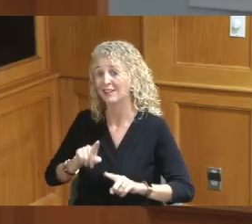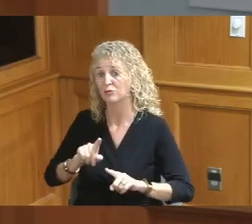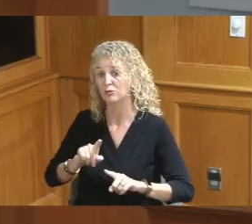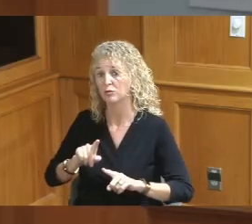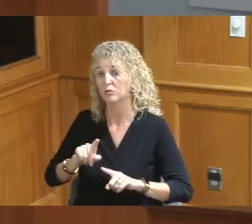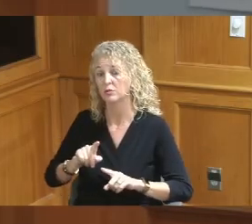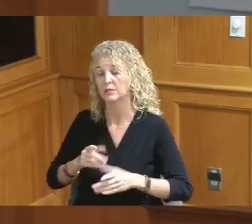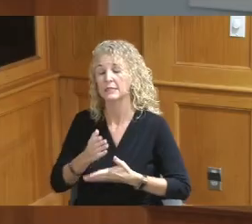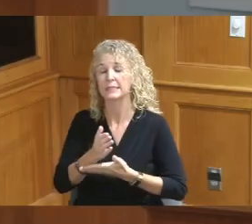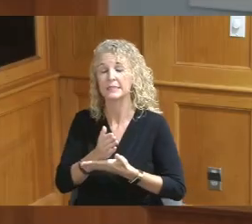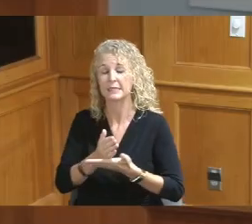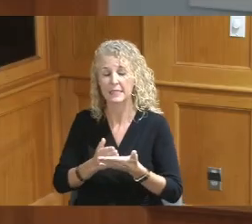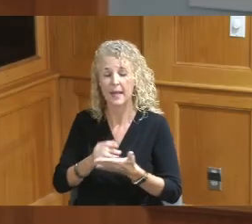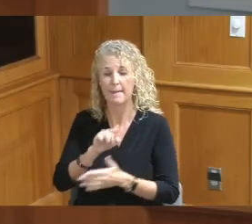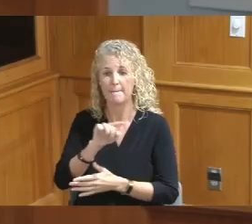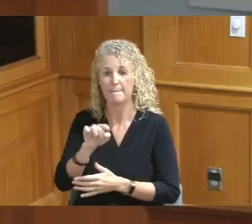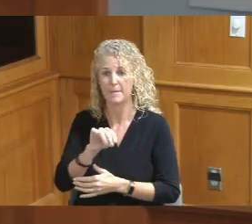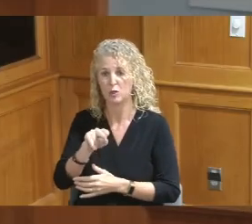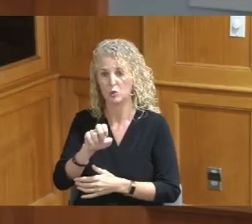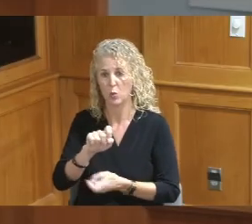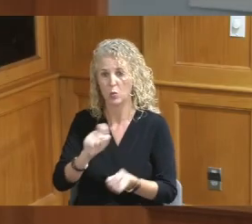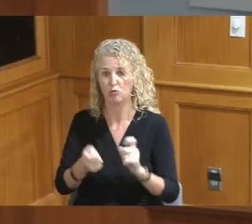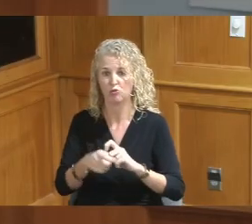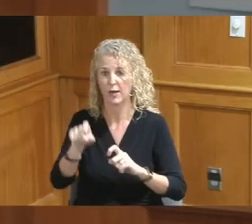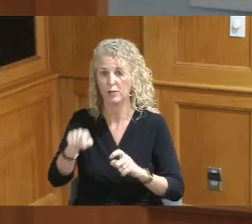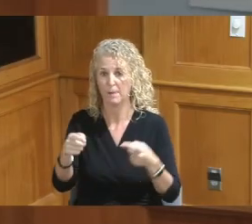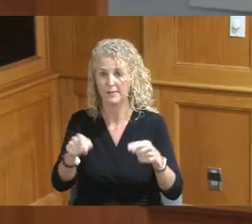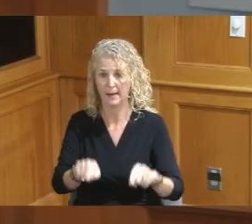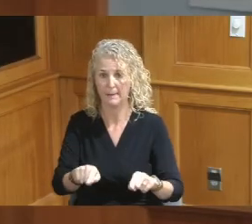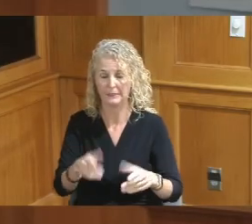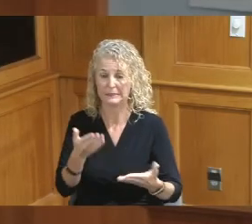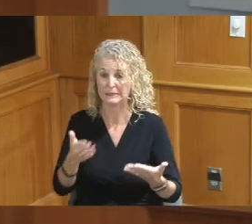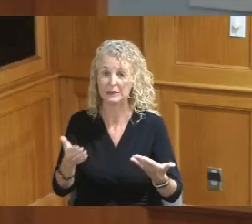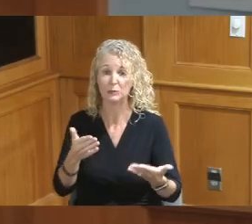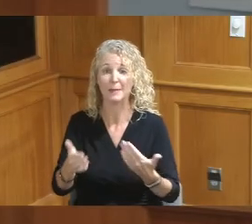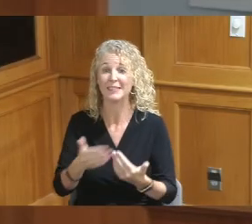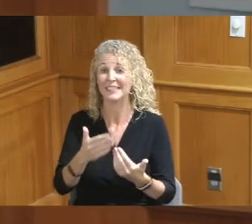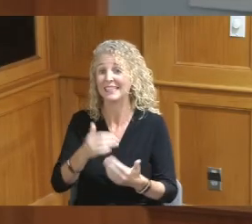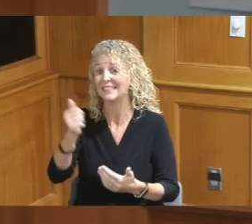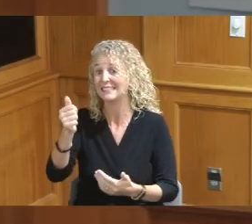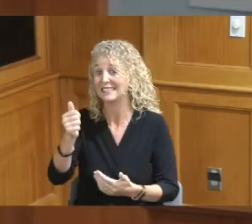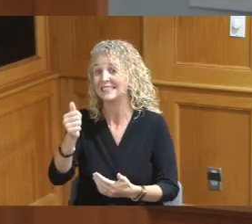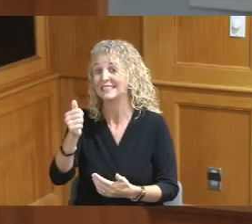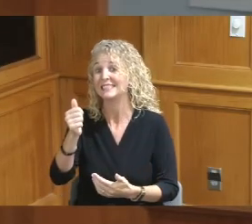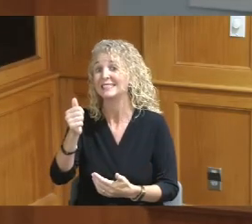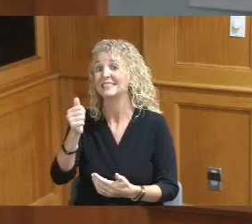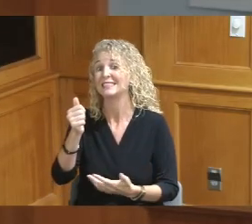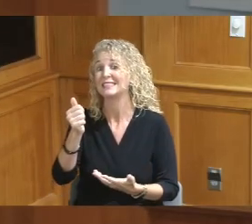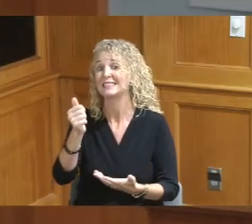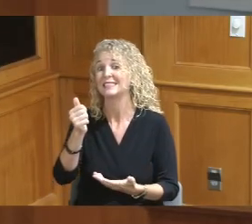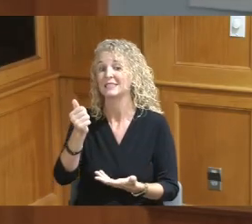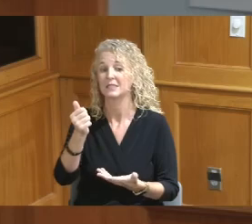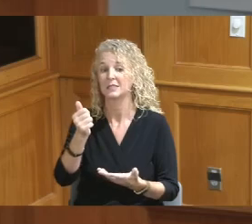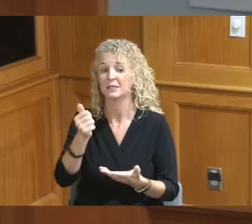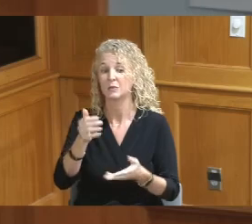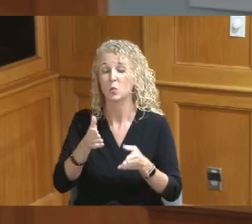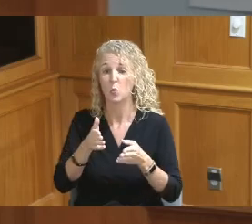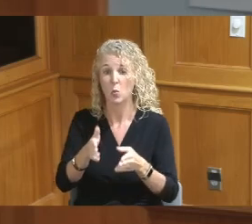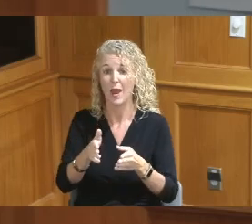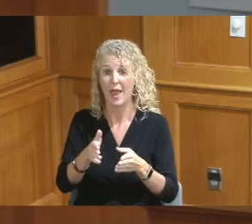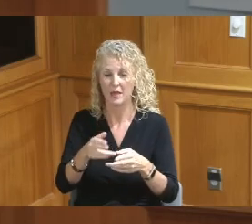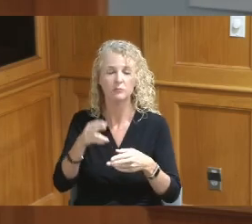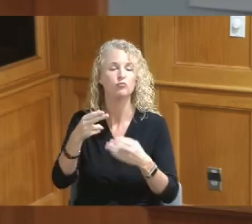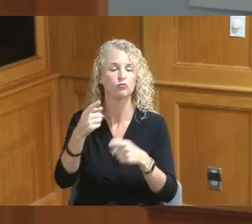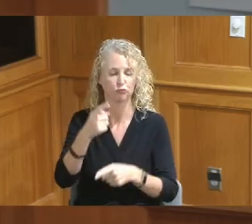some zoning change that would need to happen. Probably the lightest version of it is something that in the technical terms